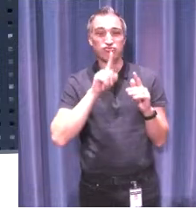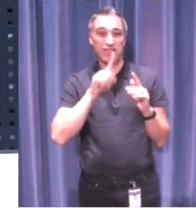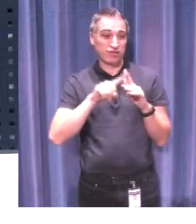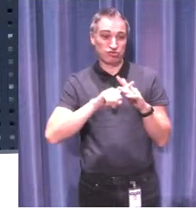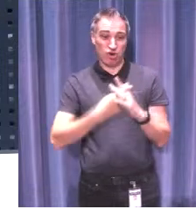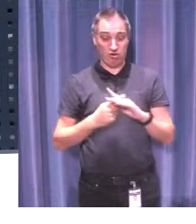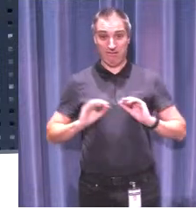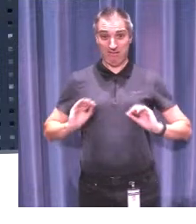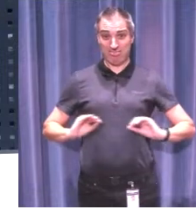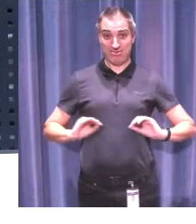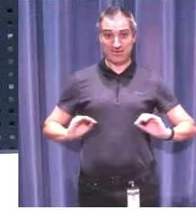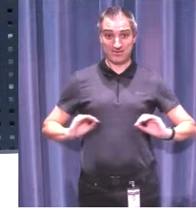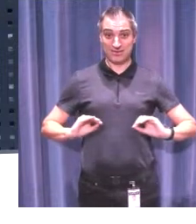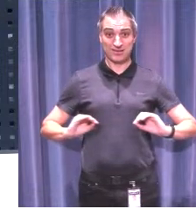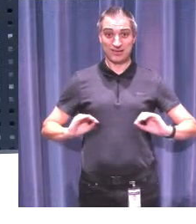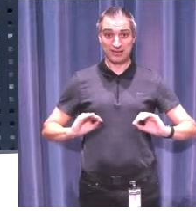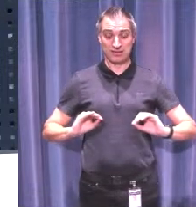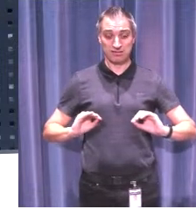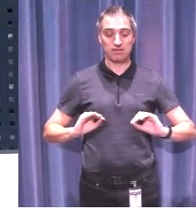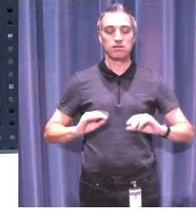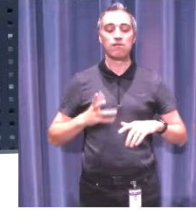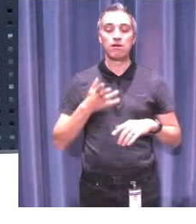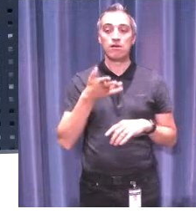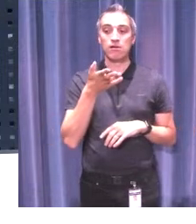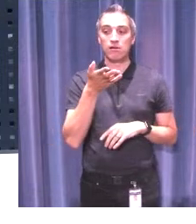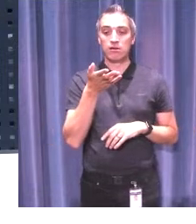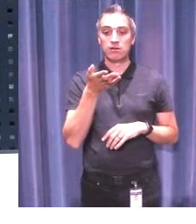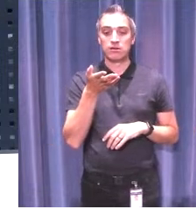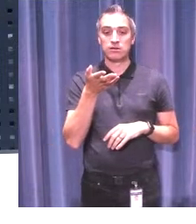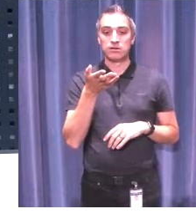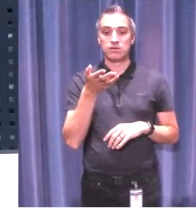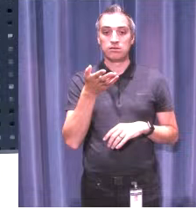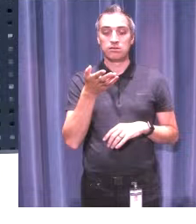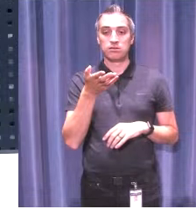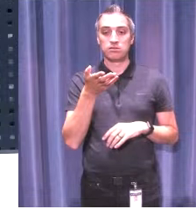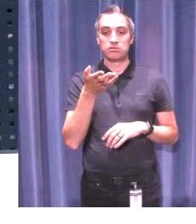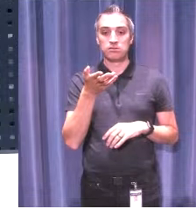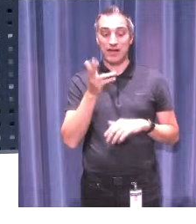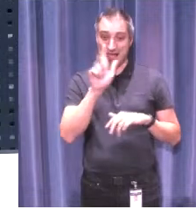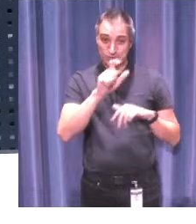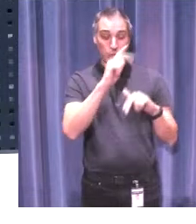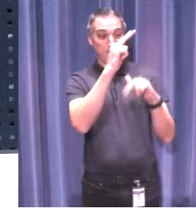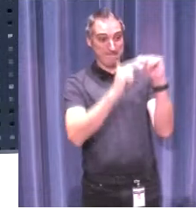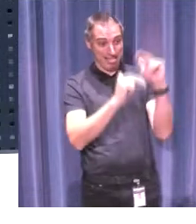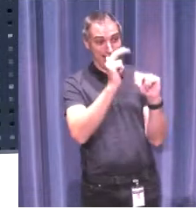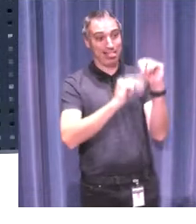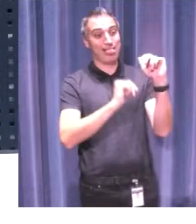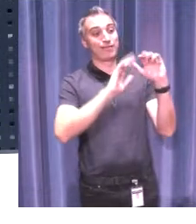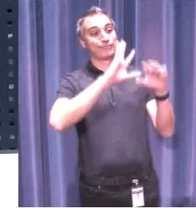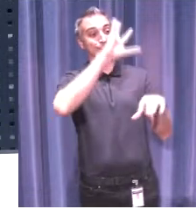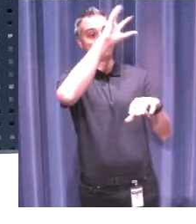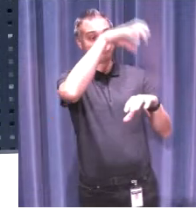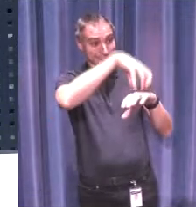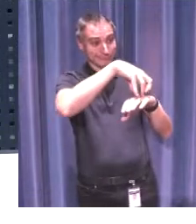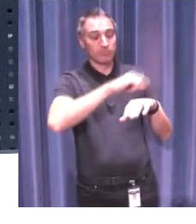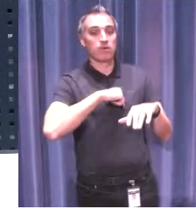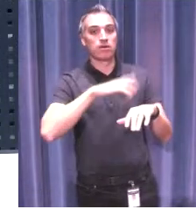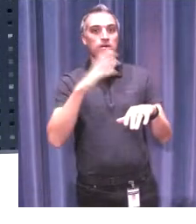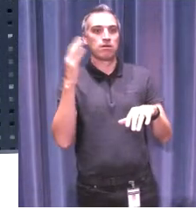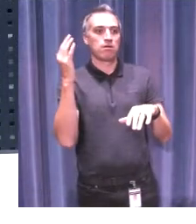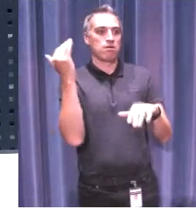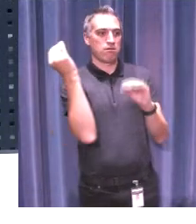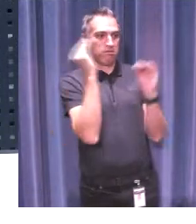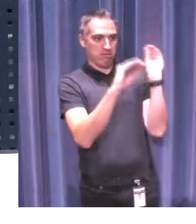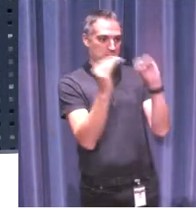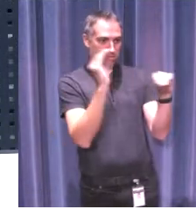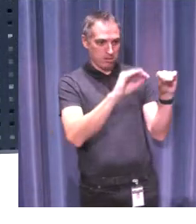scratch there, and so we had to build a facility and equip it and hire and